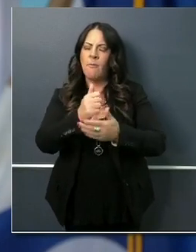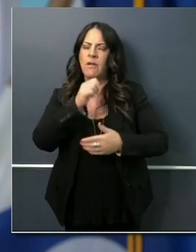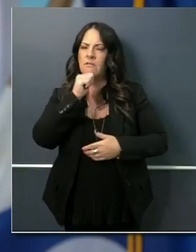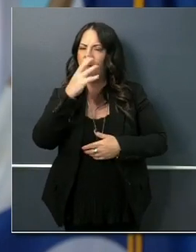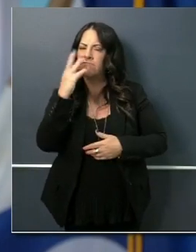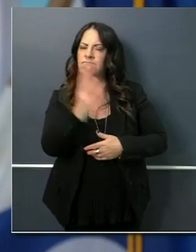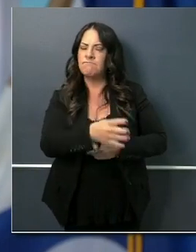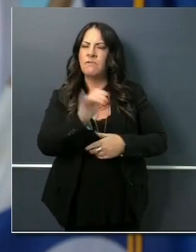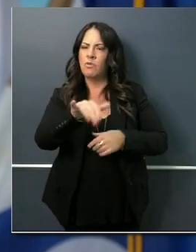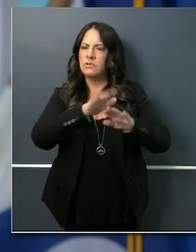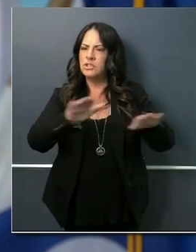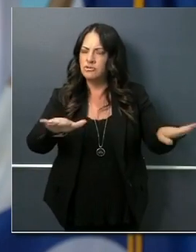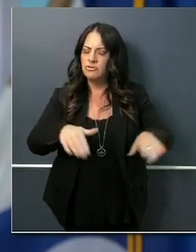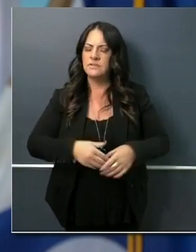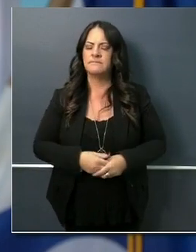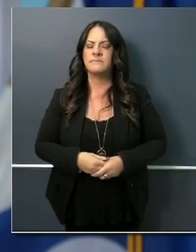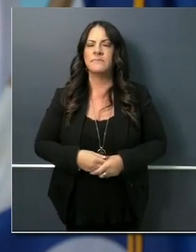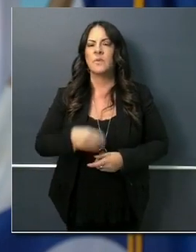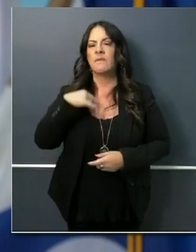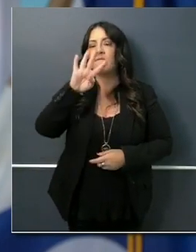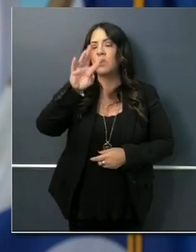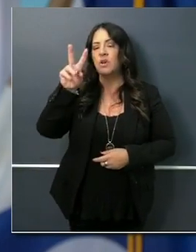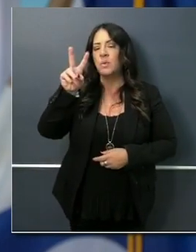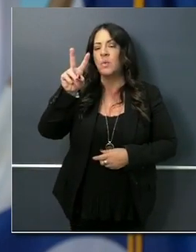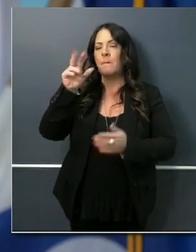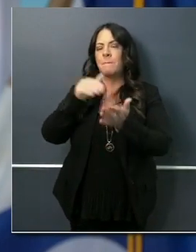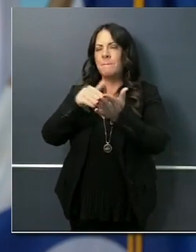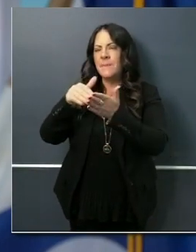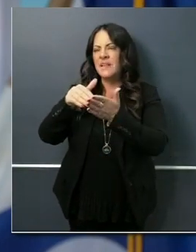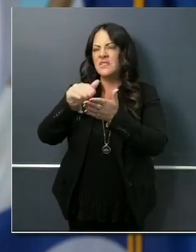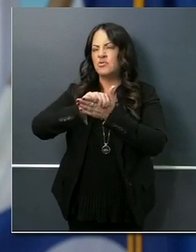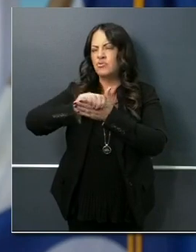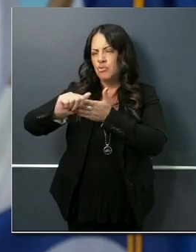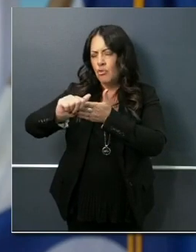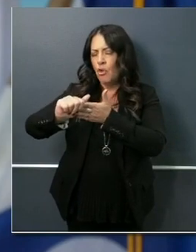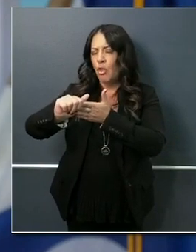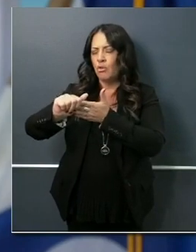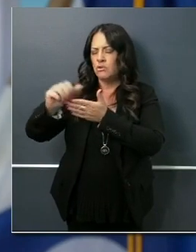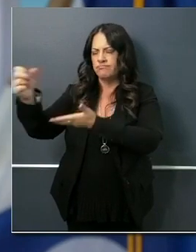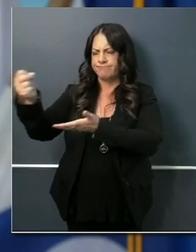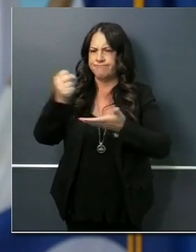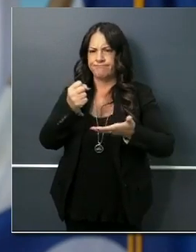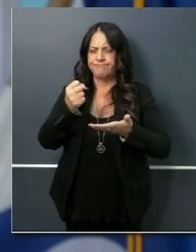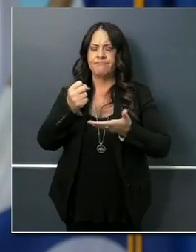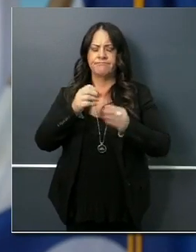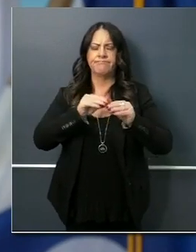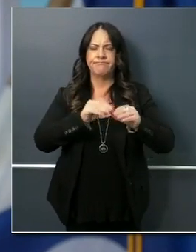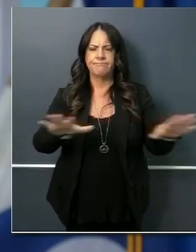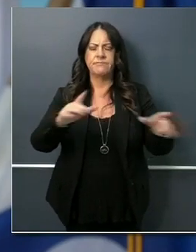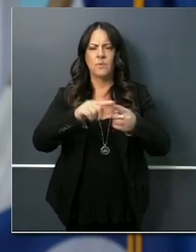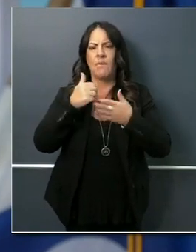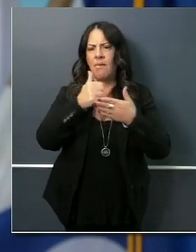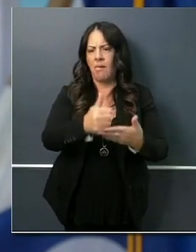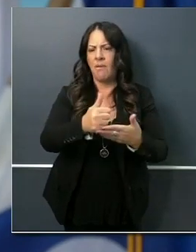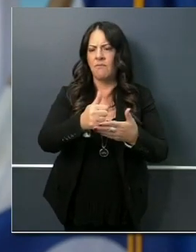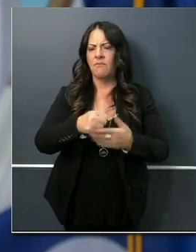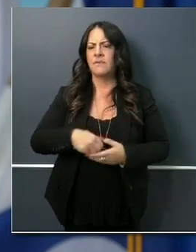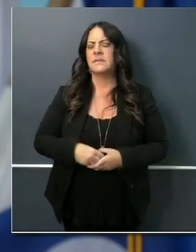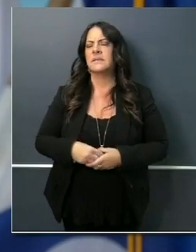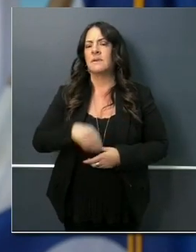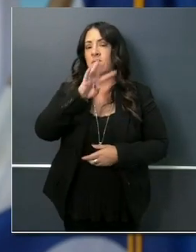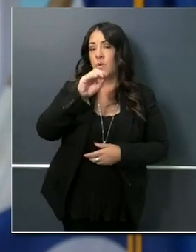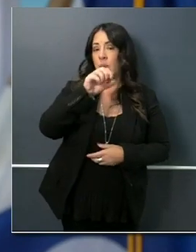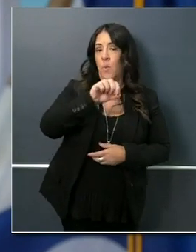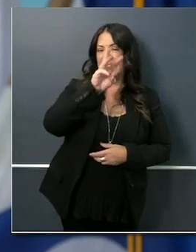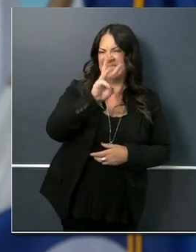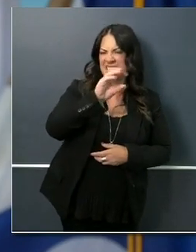announcing a $42 million effort, substantially supported by the state of California, $40.6 million of the $42